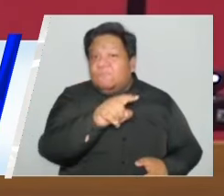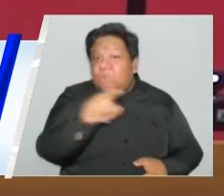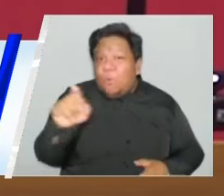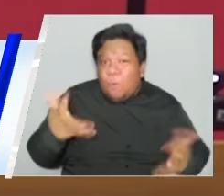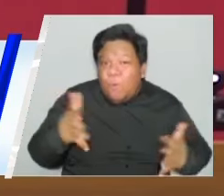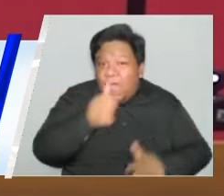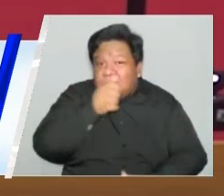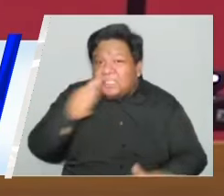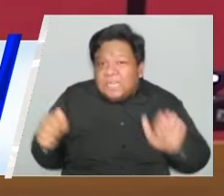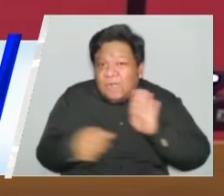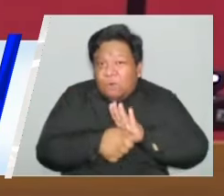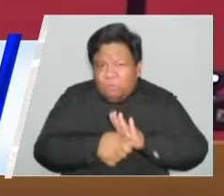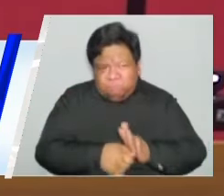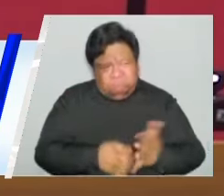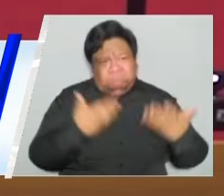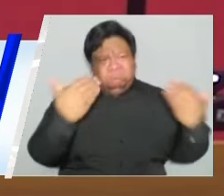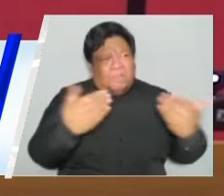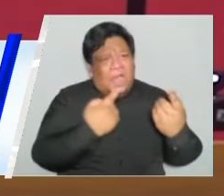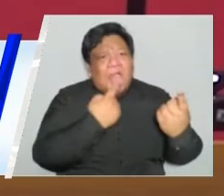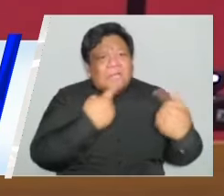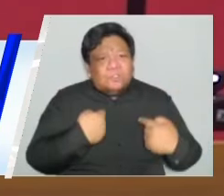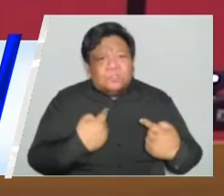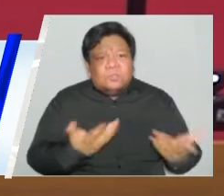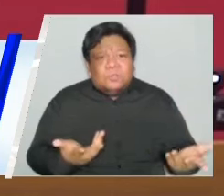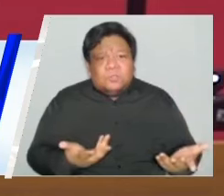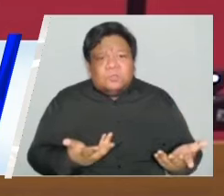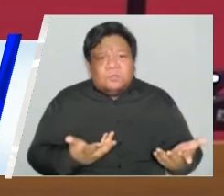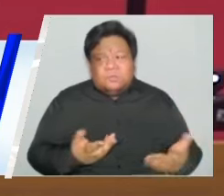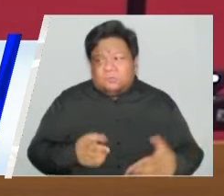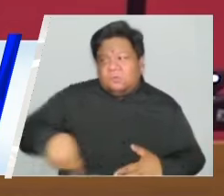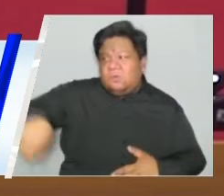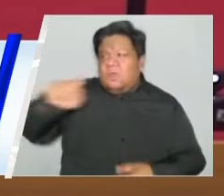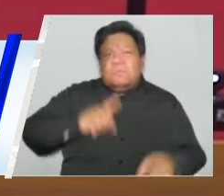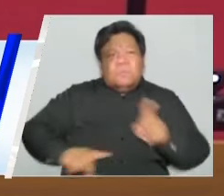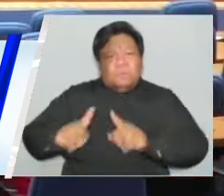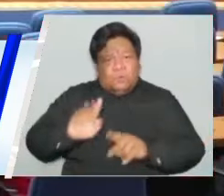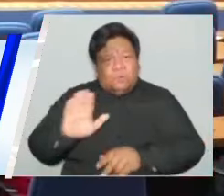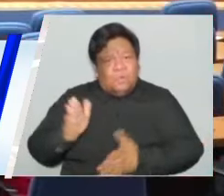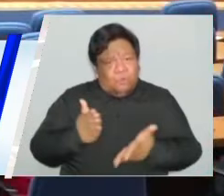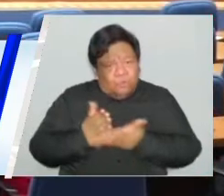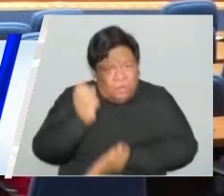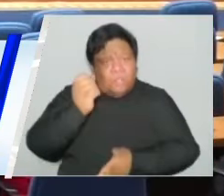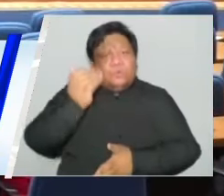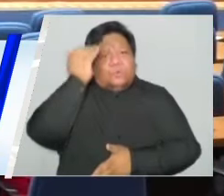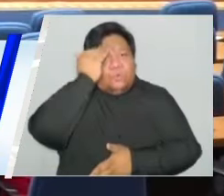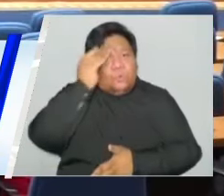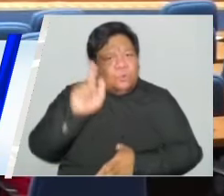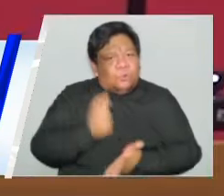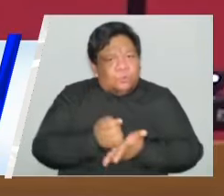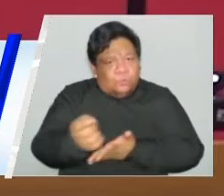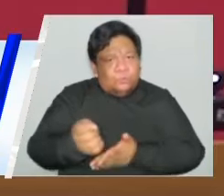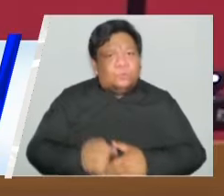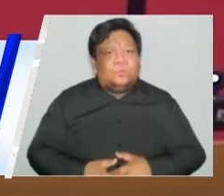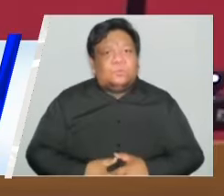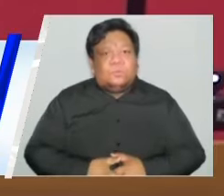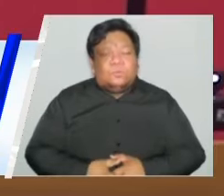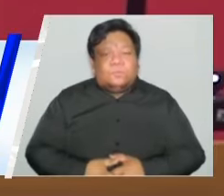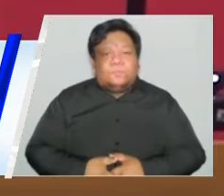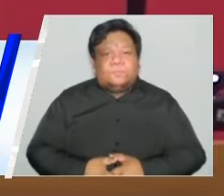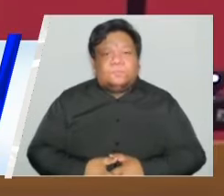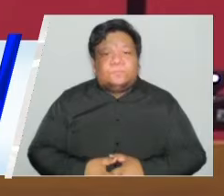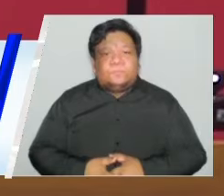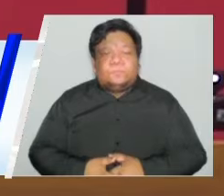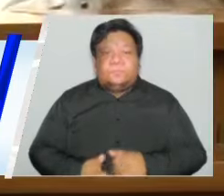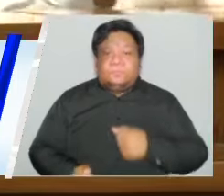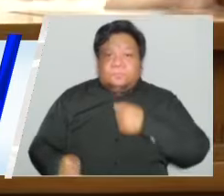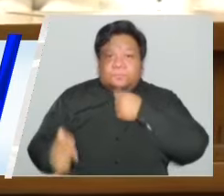mga tanong? Karapatan ng taong bayan na malaman ang katotohanan. Sinita rin ni Romualdez ang hindi pagsunod ng bise sa